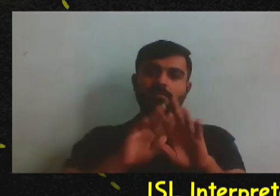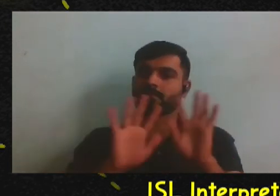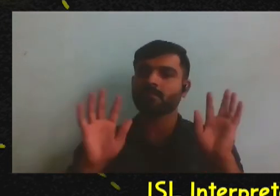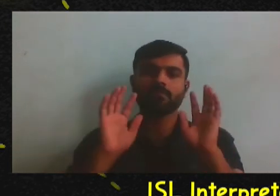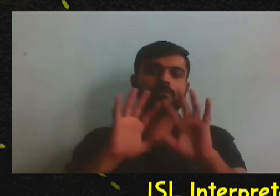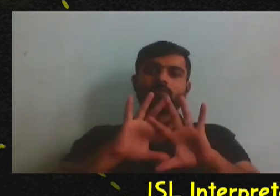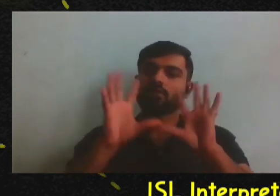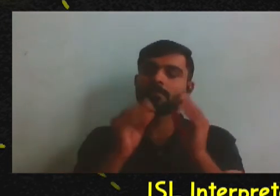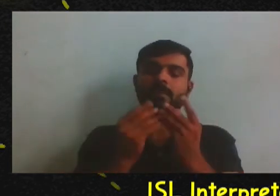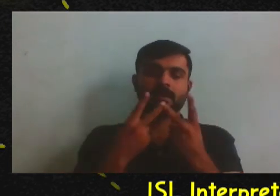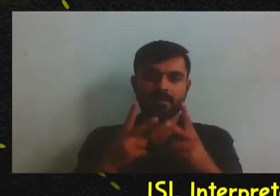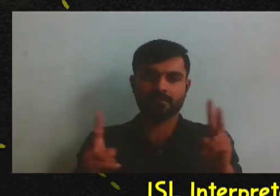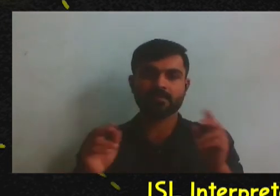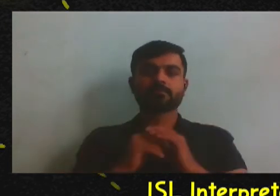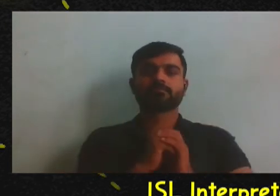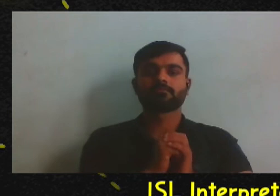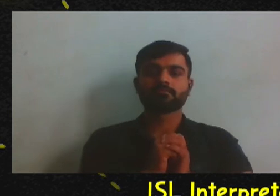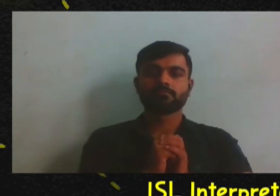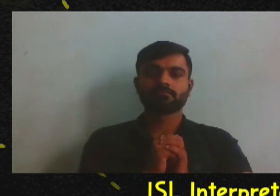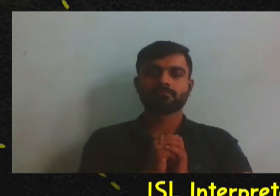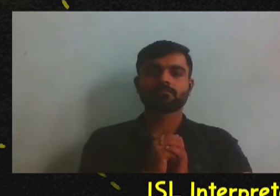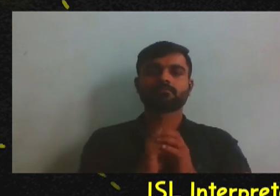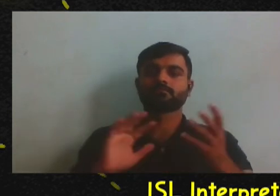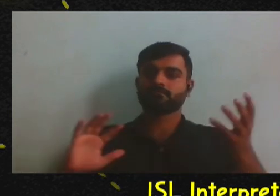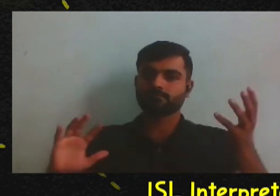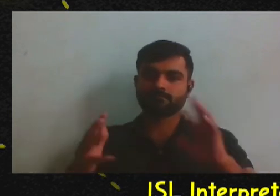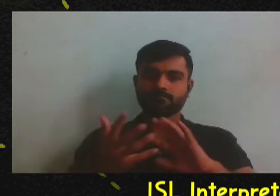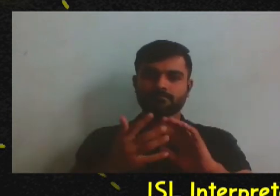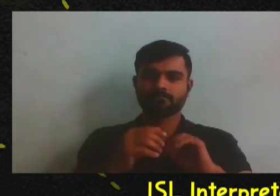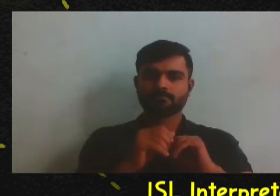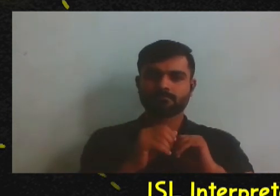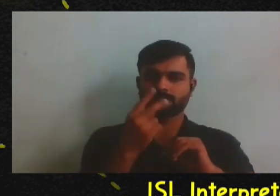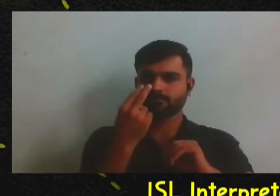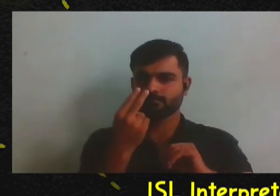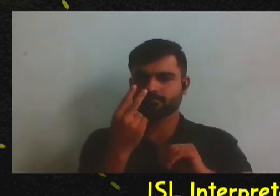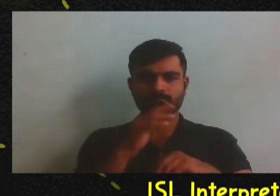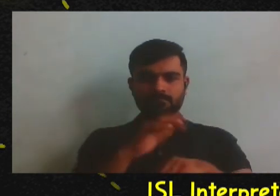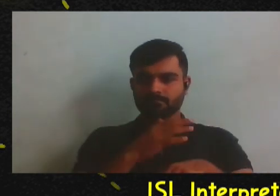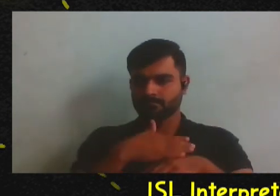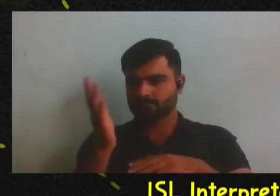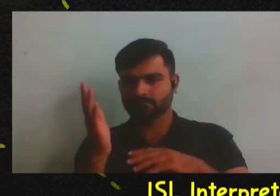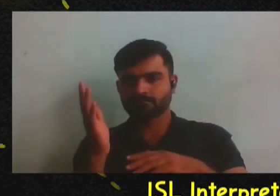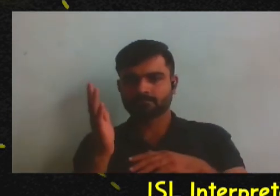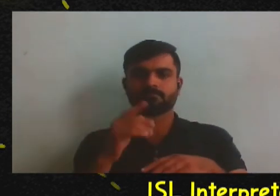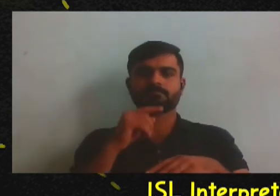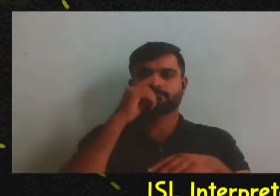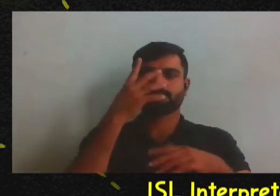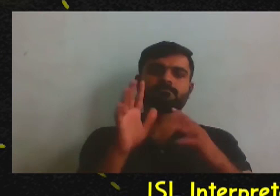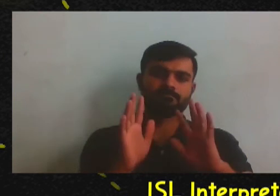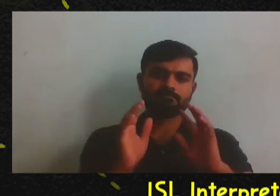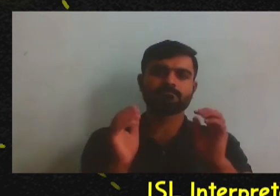whole different kettle of questions. I'm going to wrap up now because we are just 2 minutes over time, which I'm very proud of, with